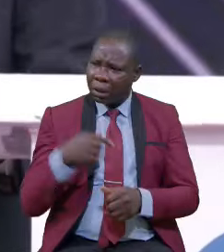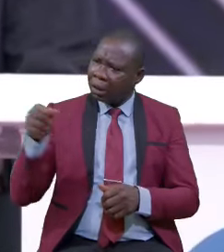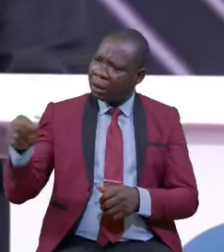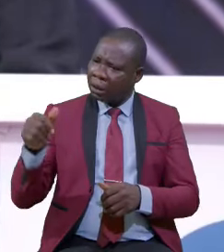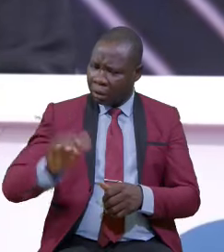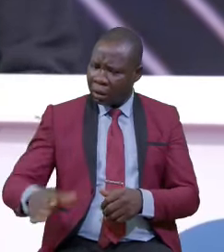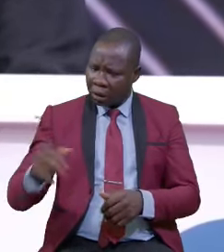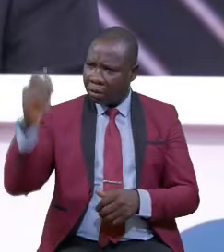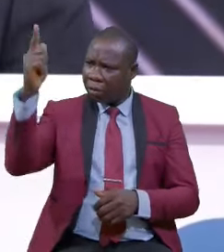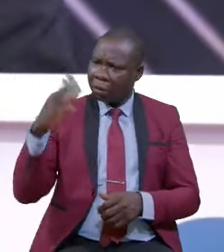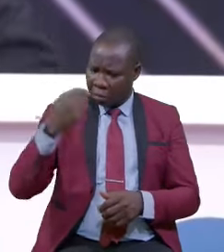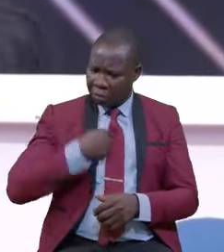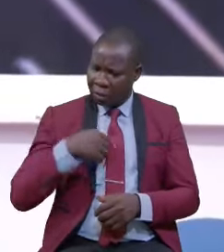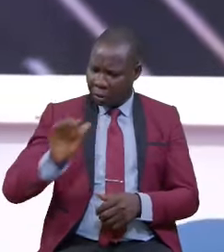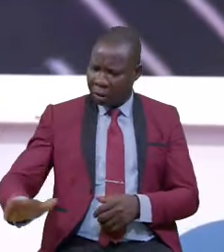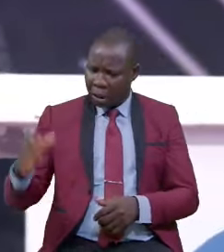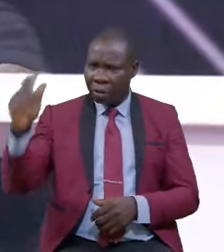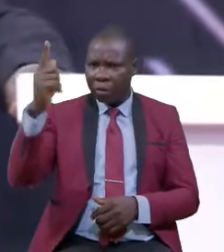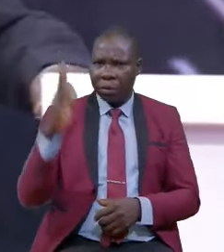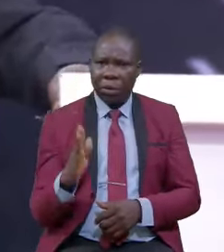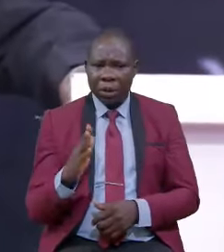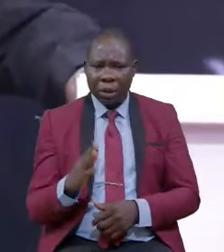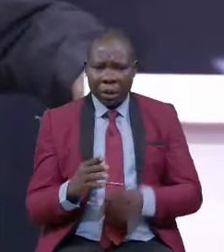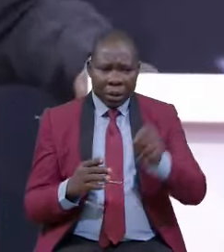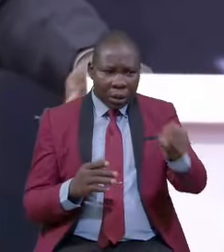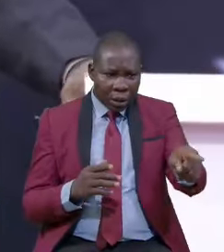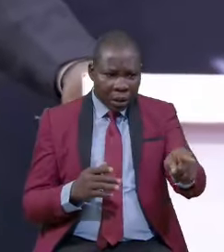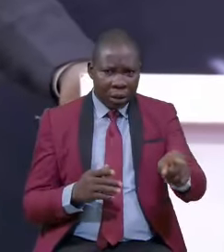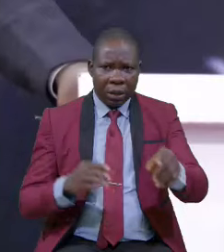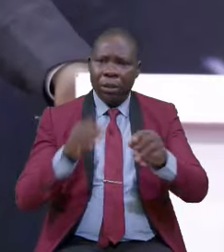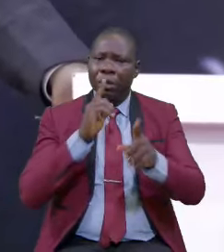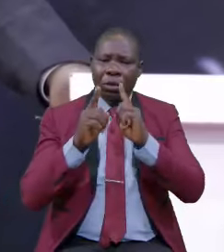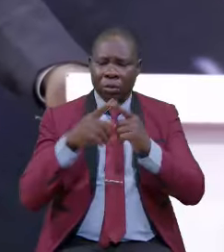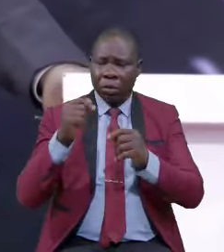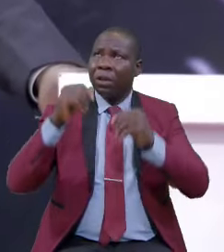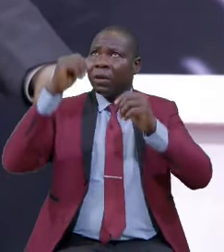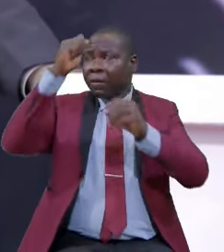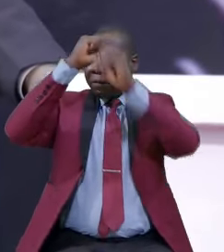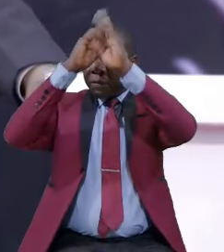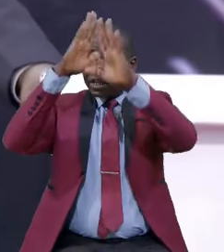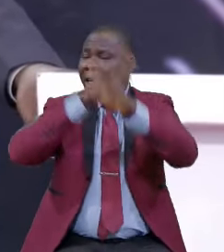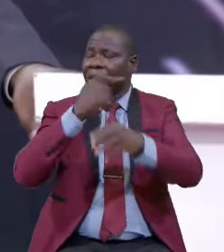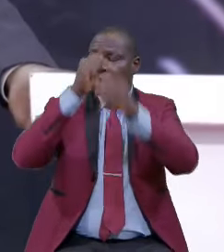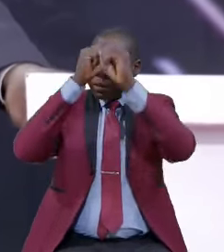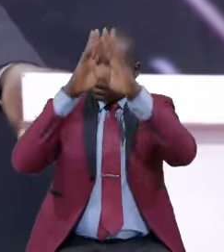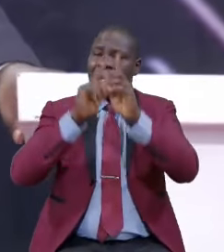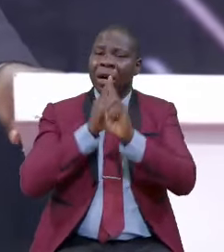of God. And he talks to the Father, and the Father answers him. What's the matter with me from today?